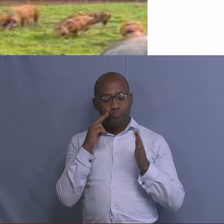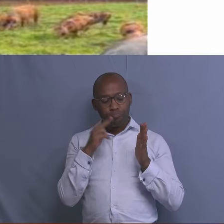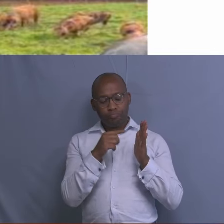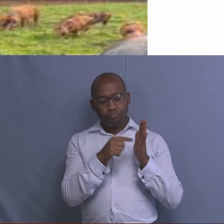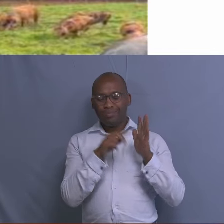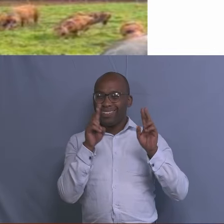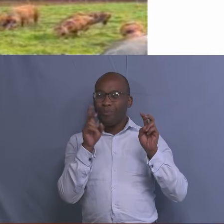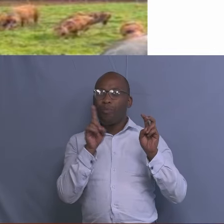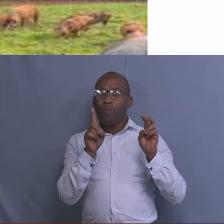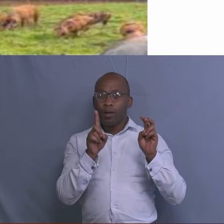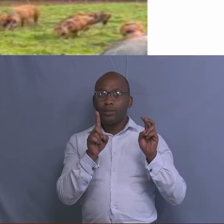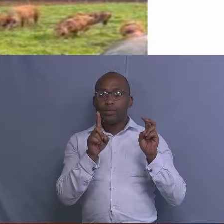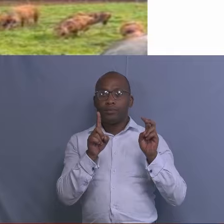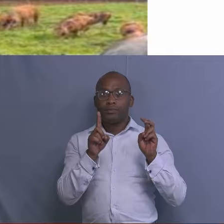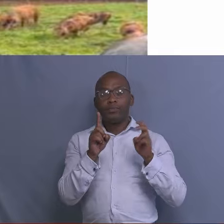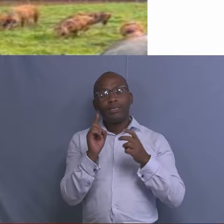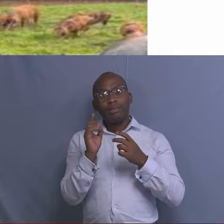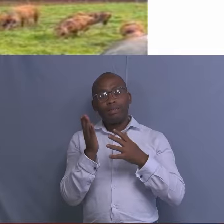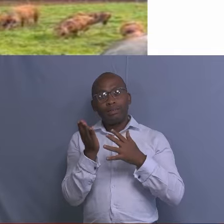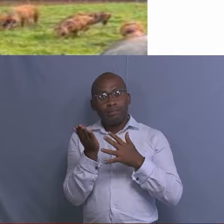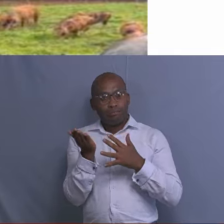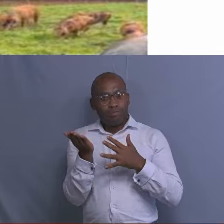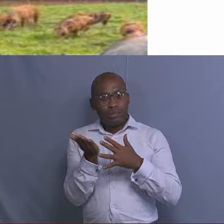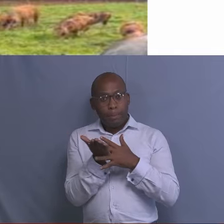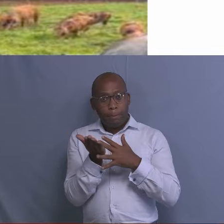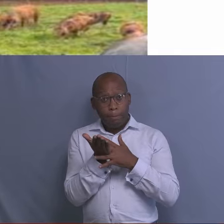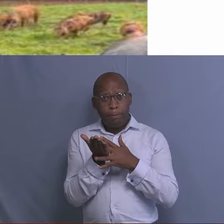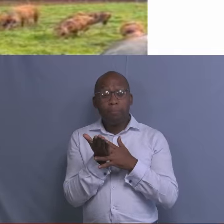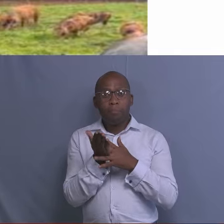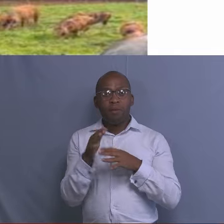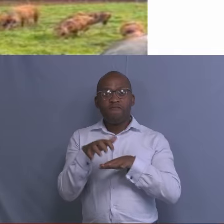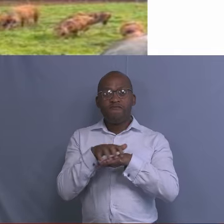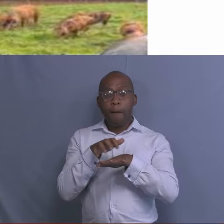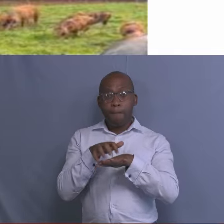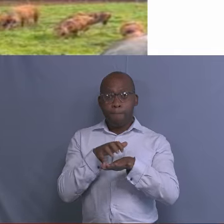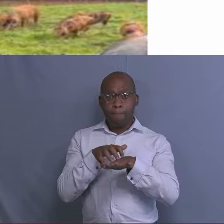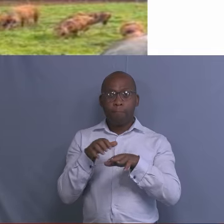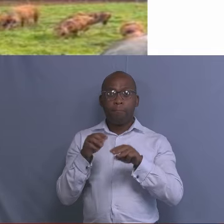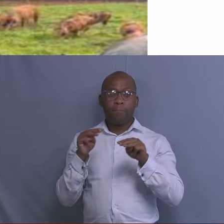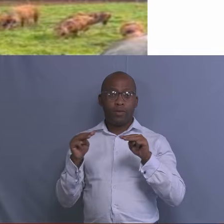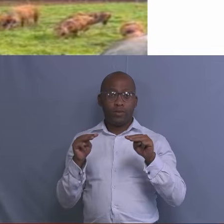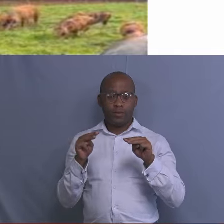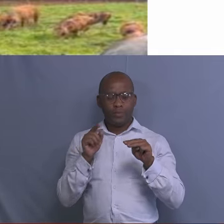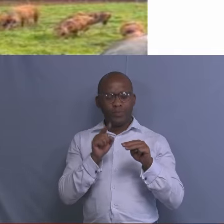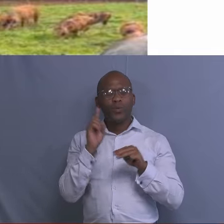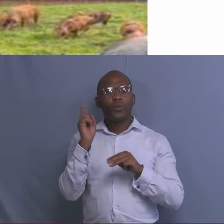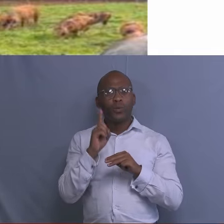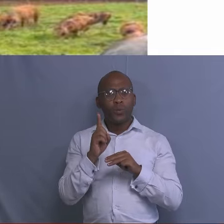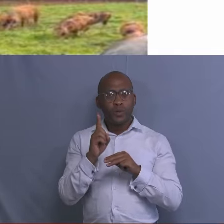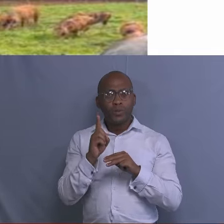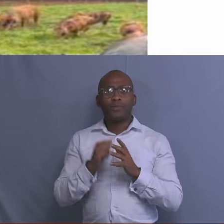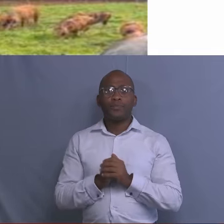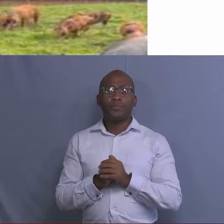farming method. Now, semi-intensive is where animals are